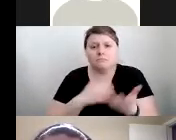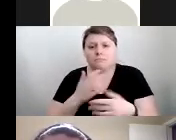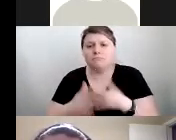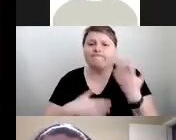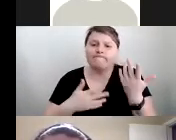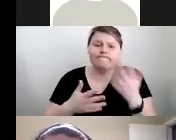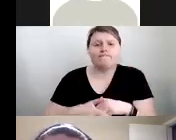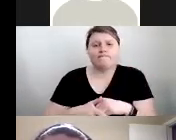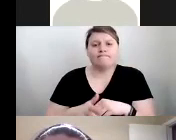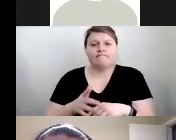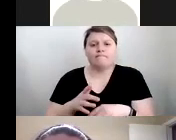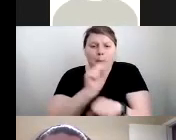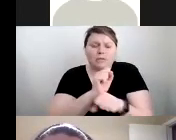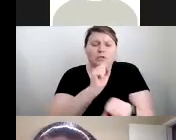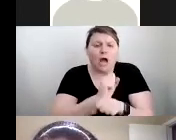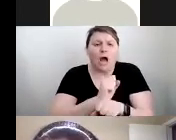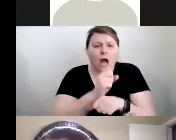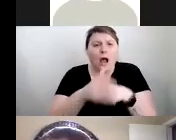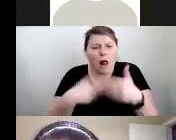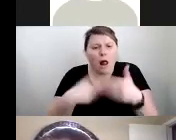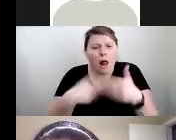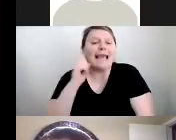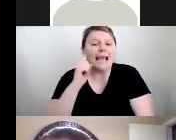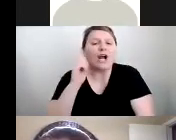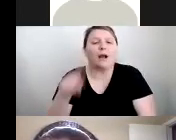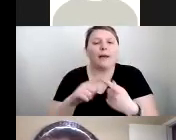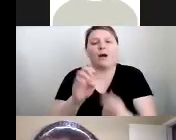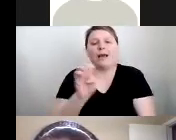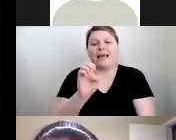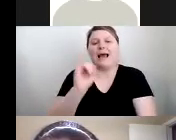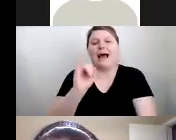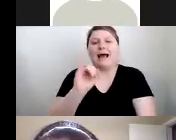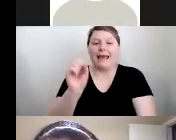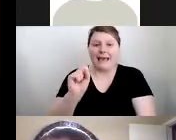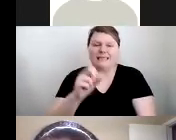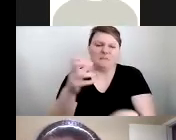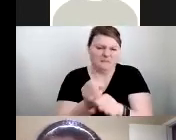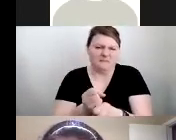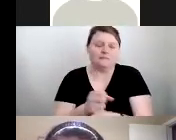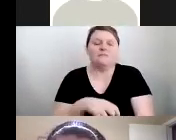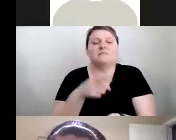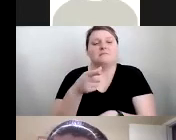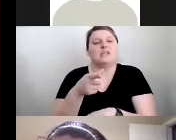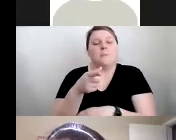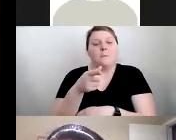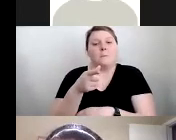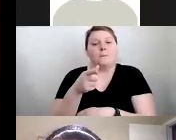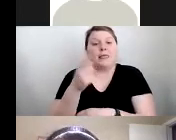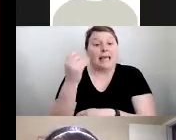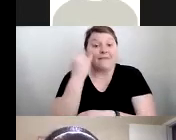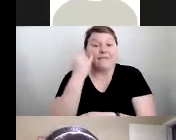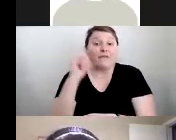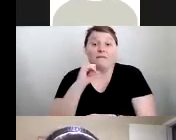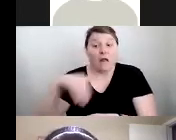my job kind of progressed, the more I hear about EIS, so the Epidemic Intelligence Service. And so definitely something that if you have not heard